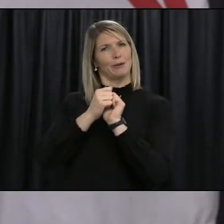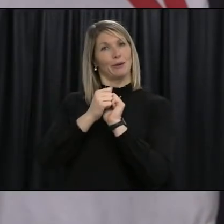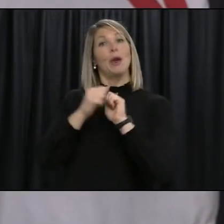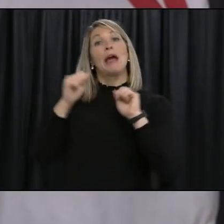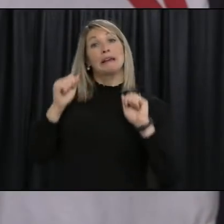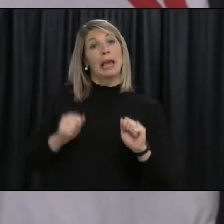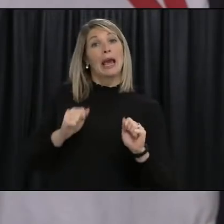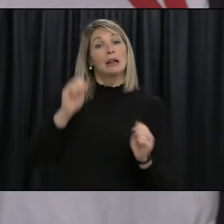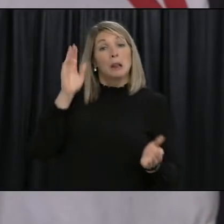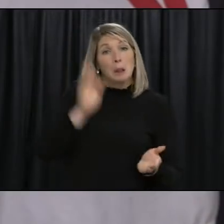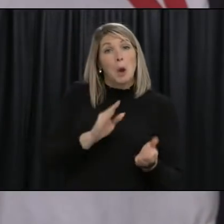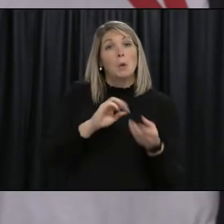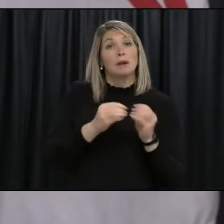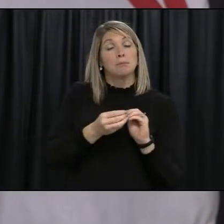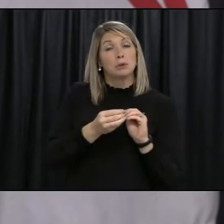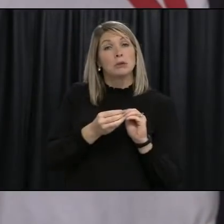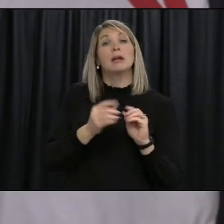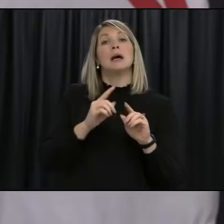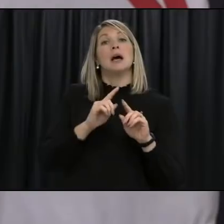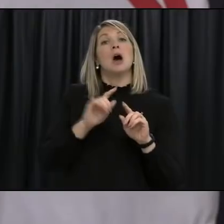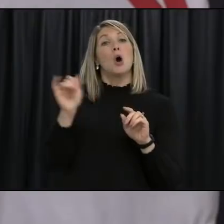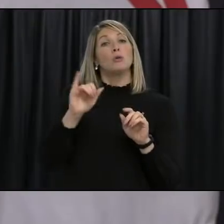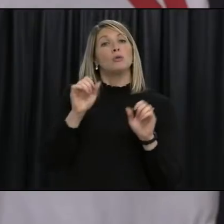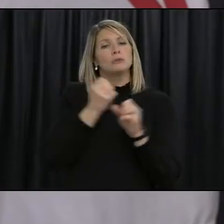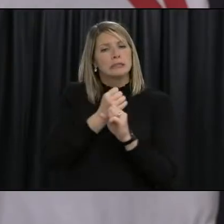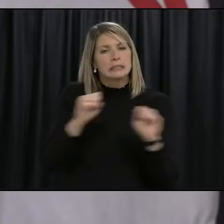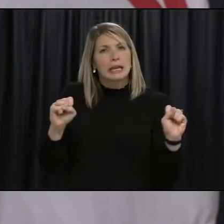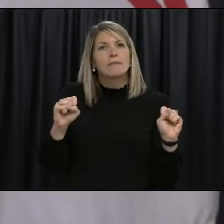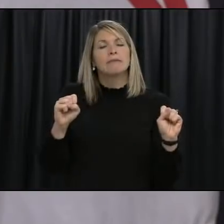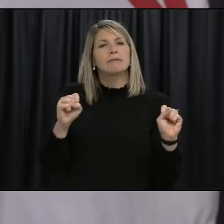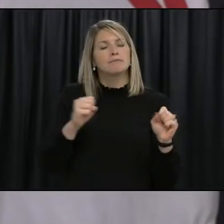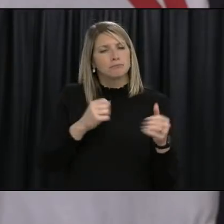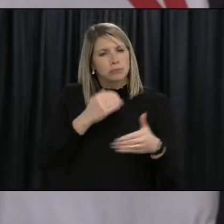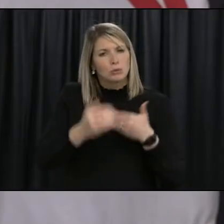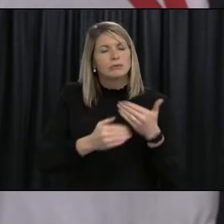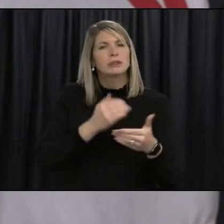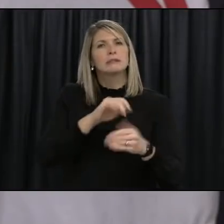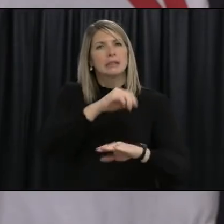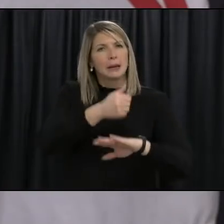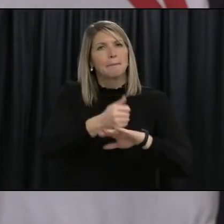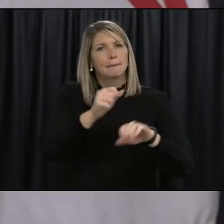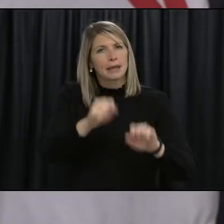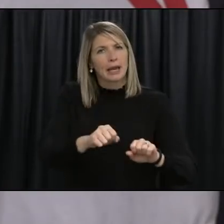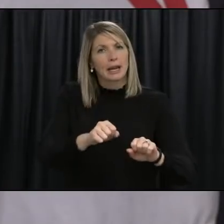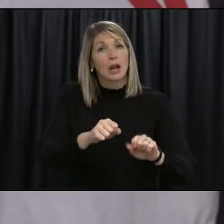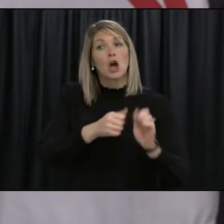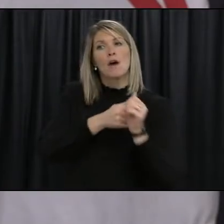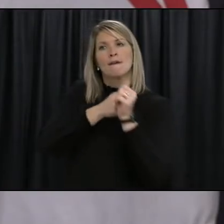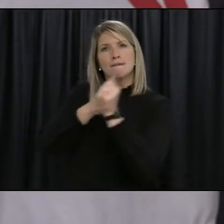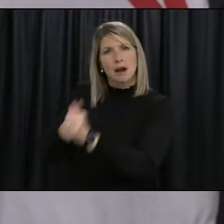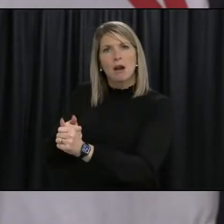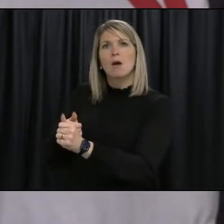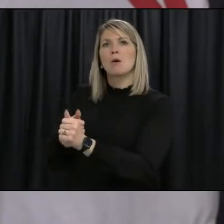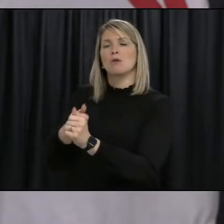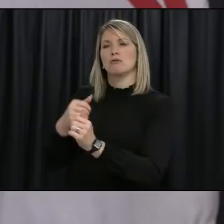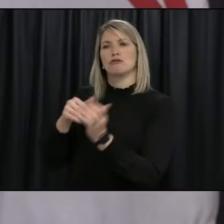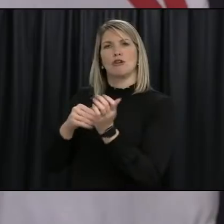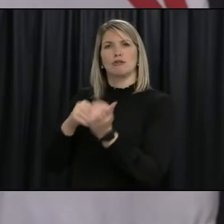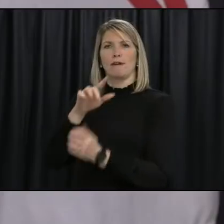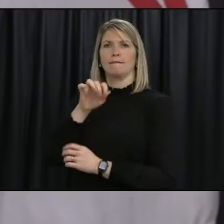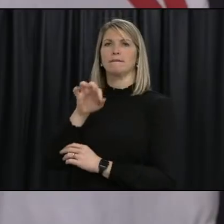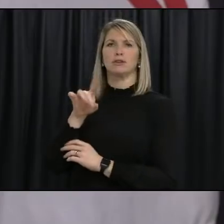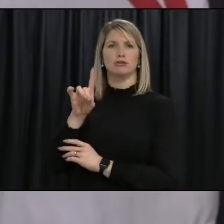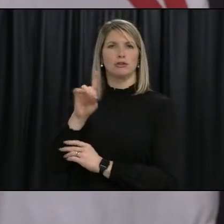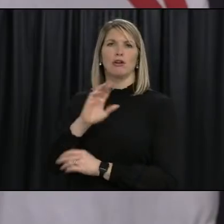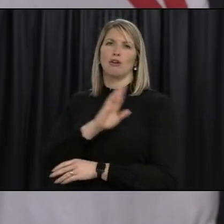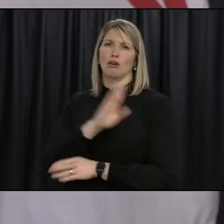get-togethers. We can celebrate safely, respecting the advice of Dr. Fitzgerald. And that's something I know my family and I are very